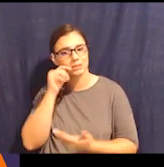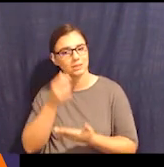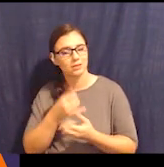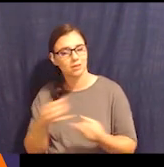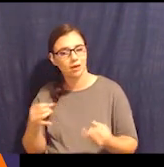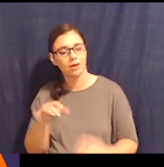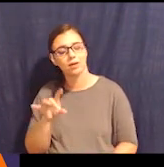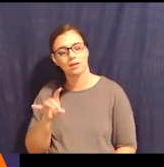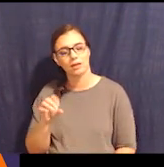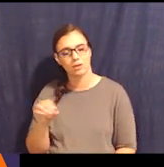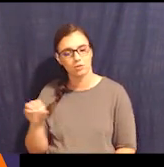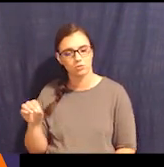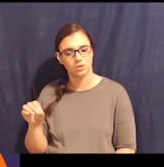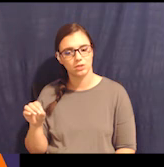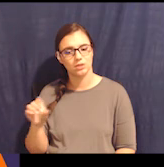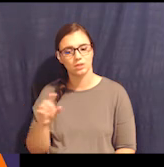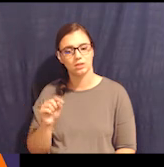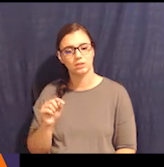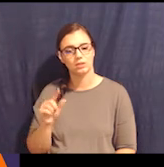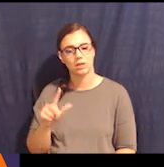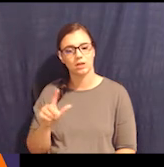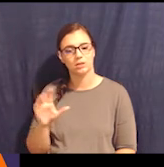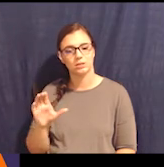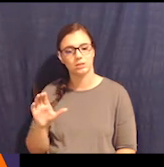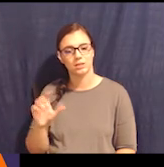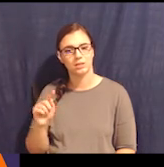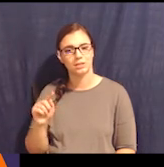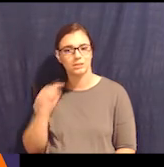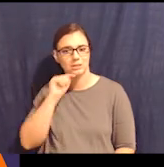1-800-TLC-TEEN. That's